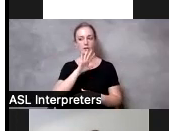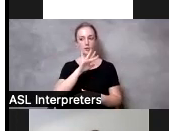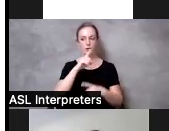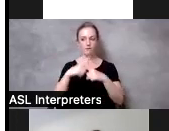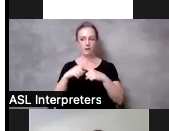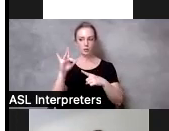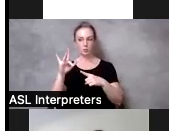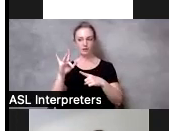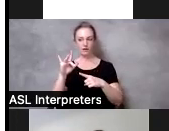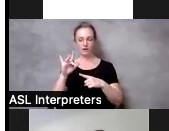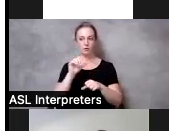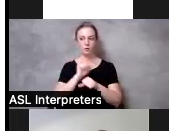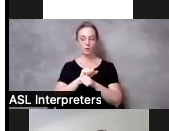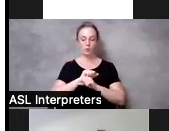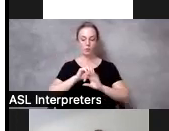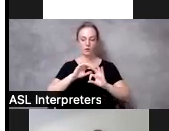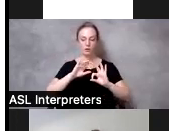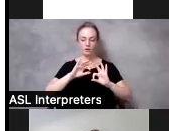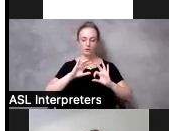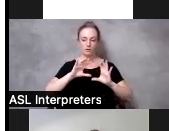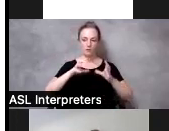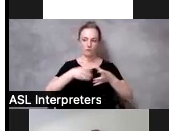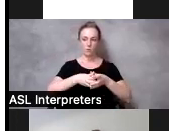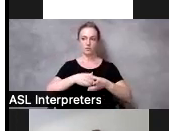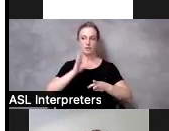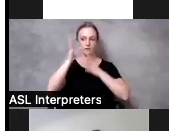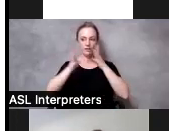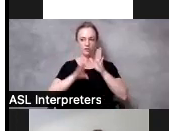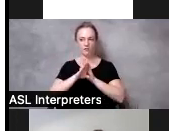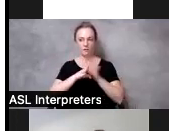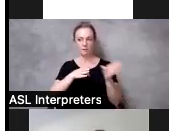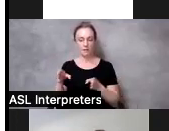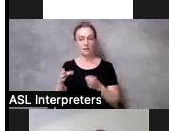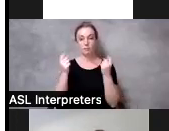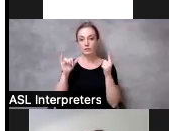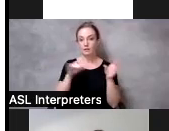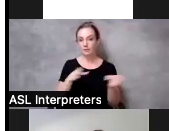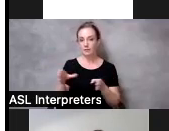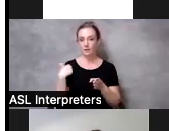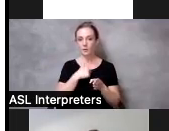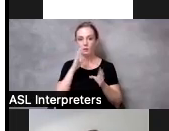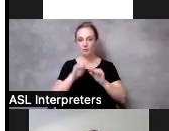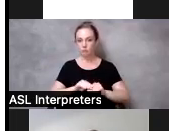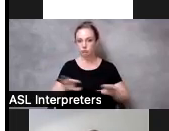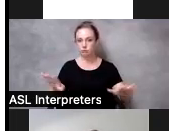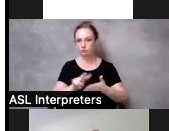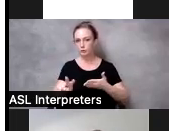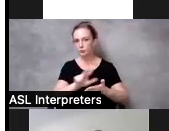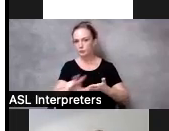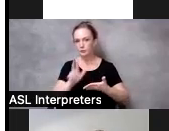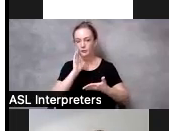25 workforce innovation and development plan. So in this plan that we're going to be releasing in the next few weeks, there